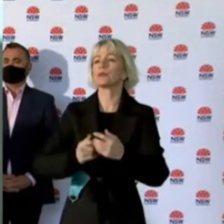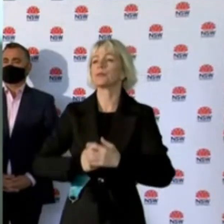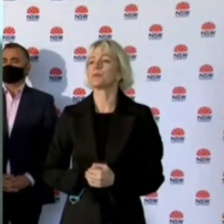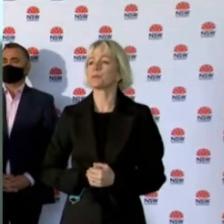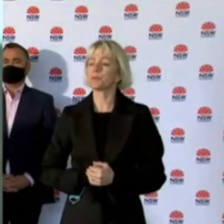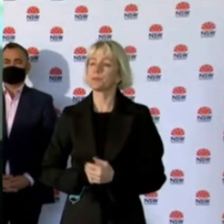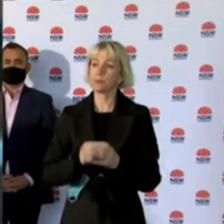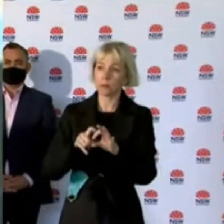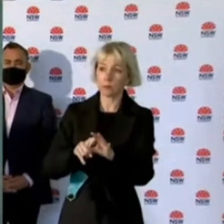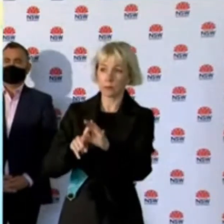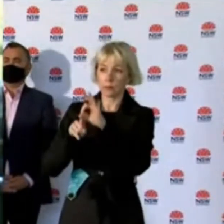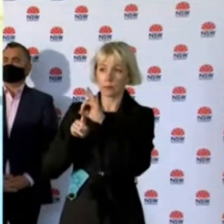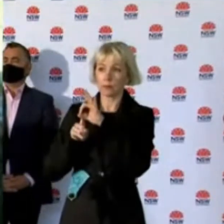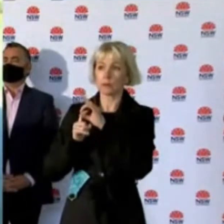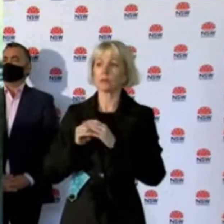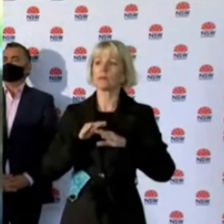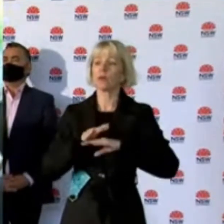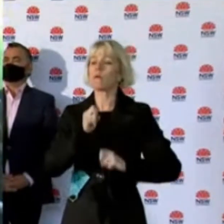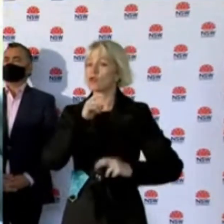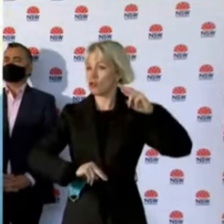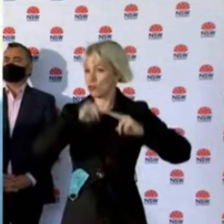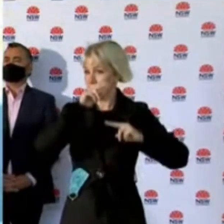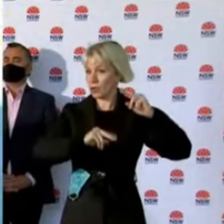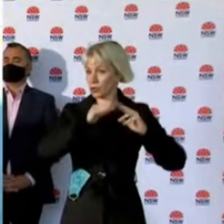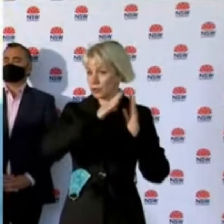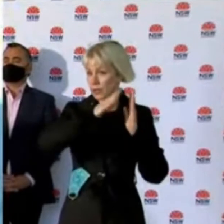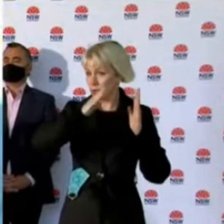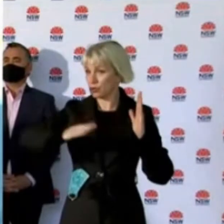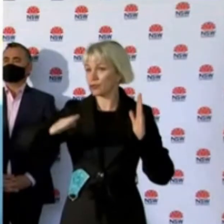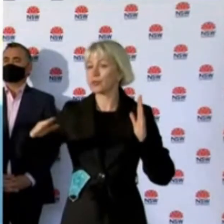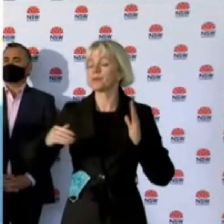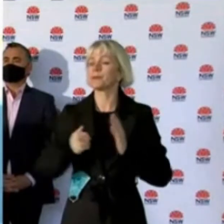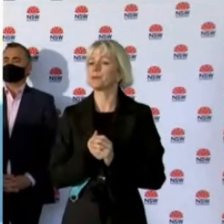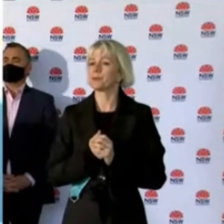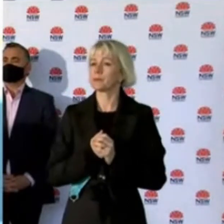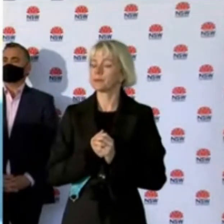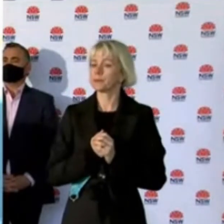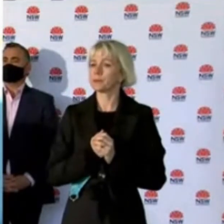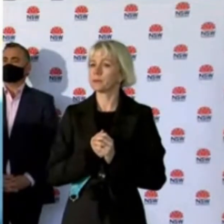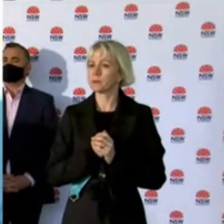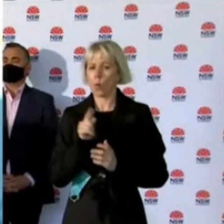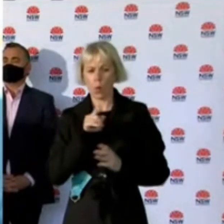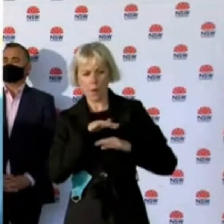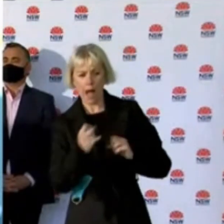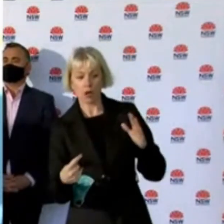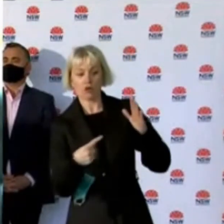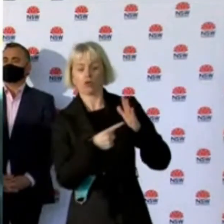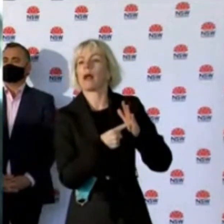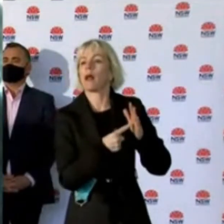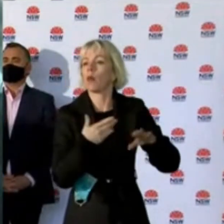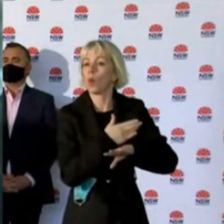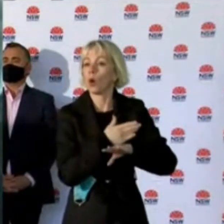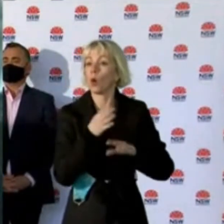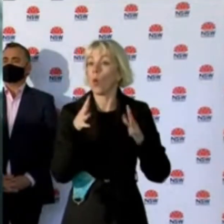ask you about the construction industry, and probably the same question for Mr. Perrottet? What exemptions are there for critical work? Is WestConnect still being worked